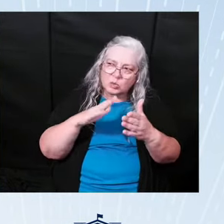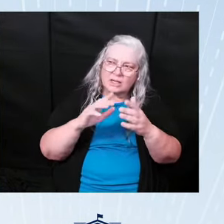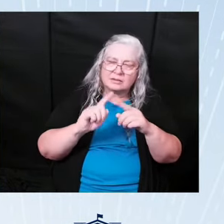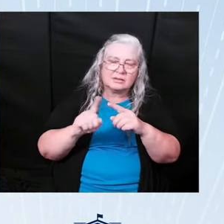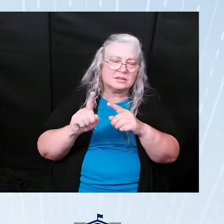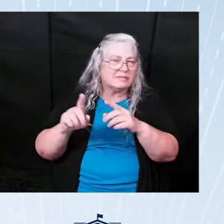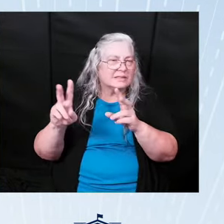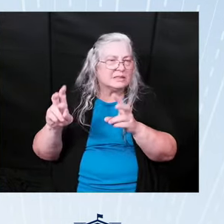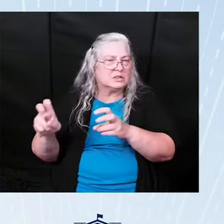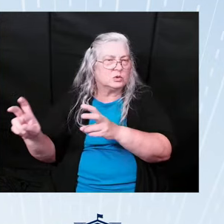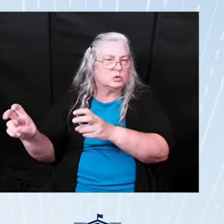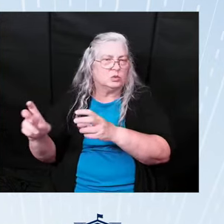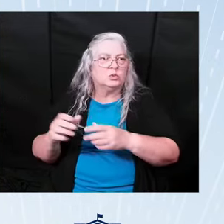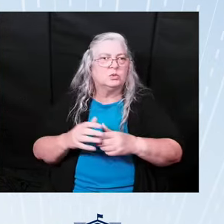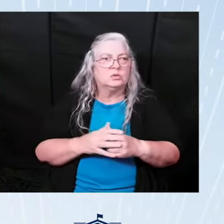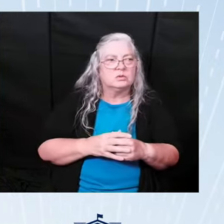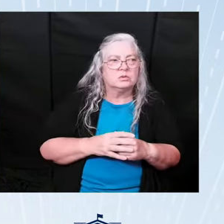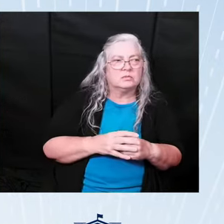Martin.